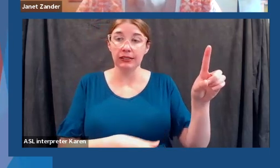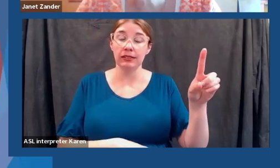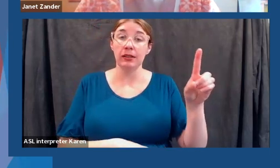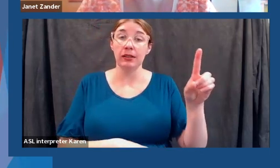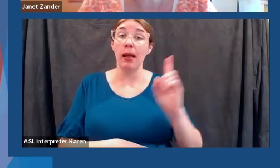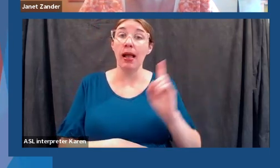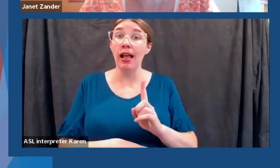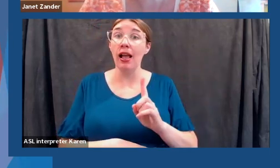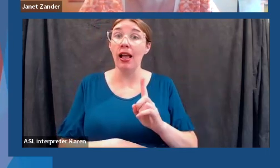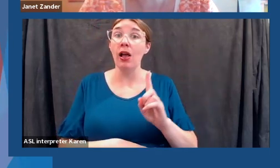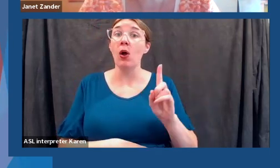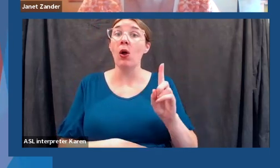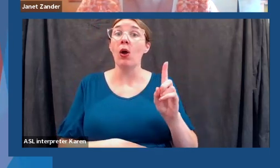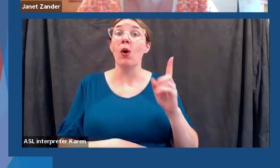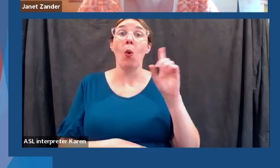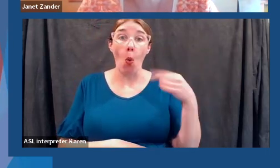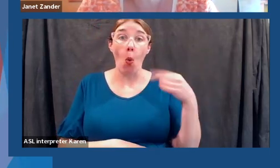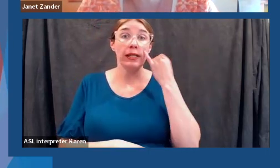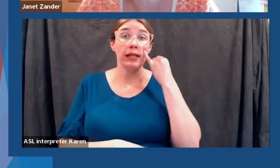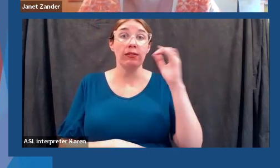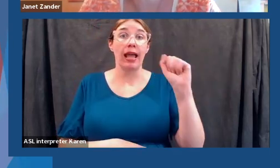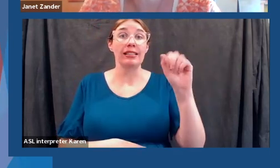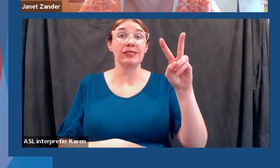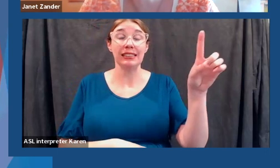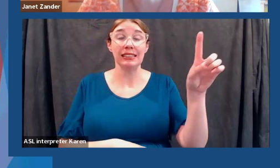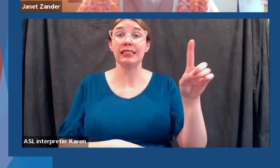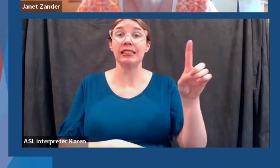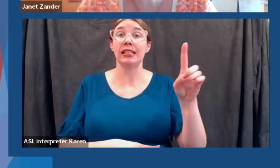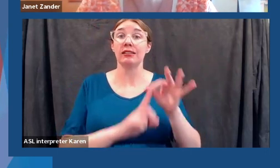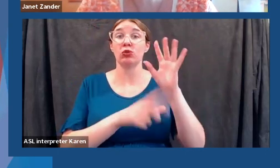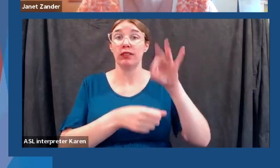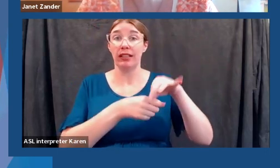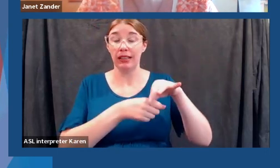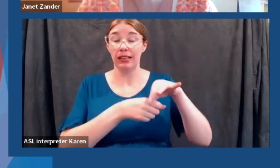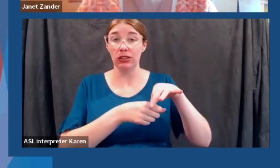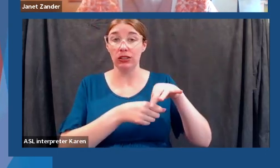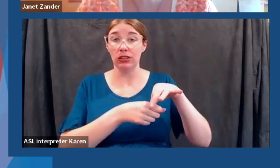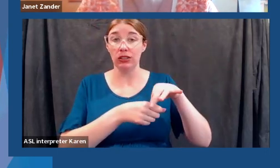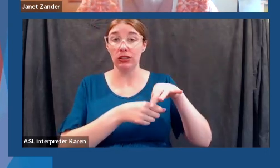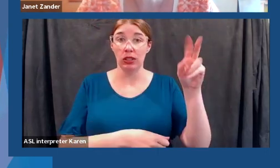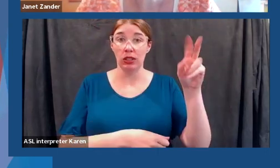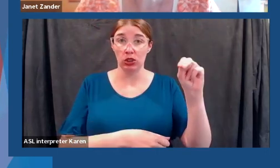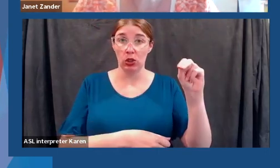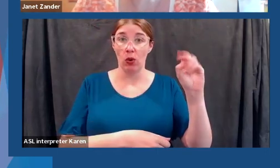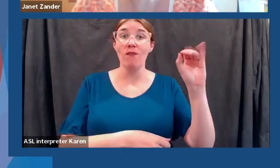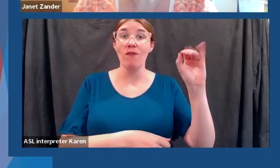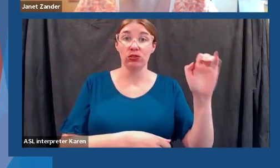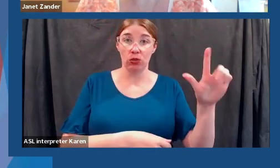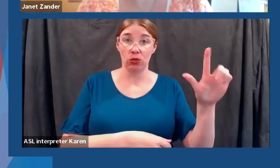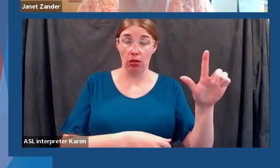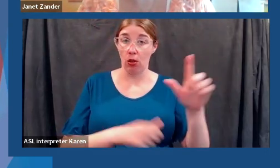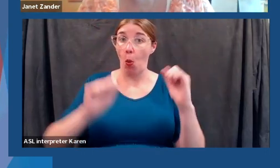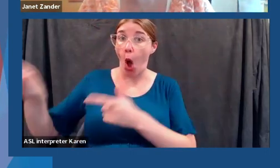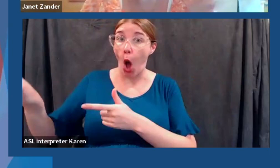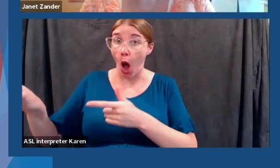election registration official, and not all of our special voting deputies are an election registration official. But